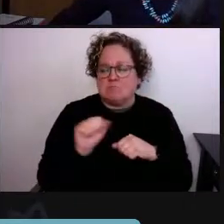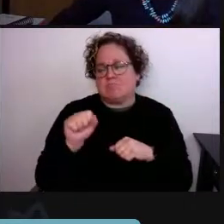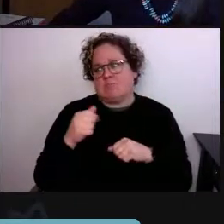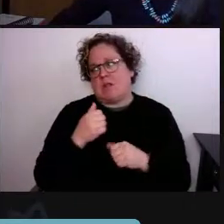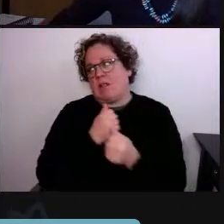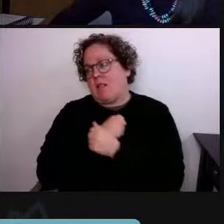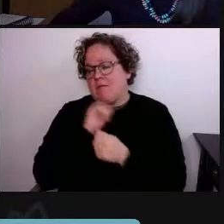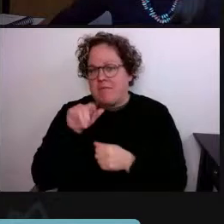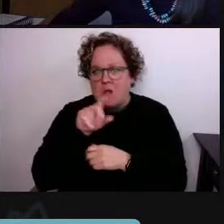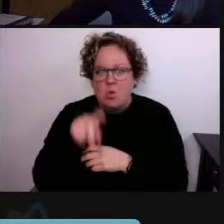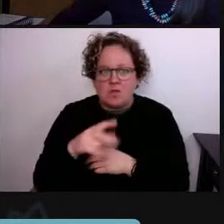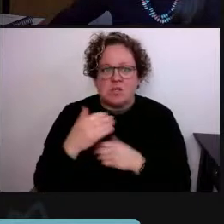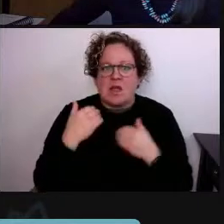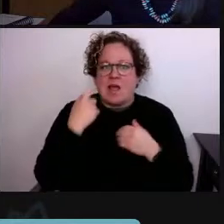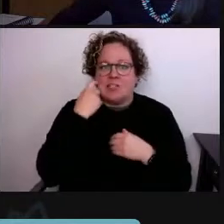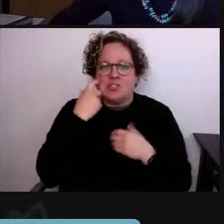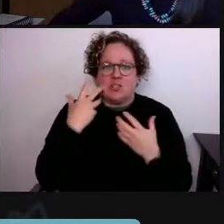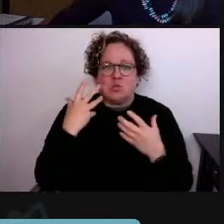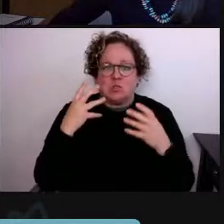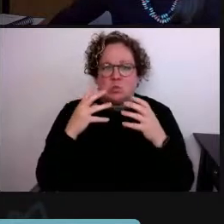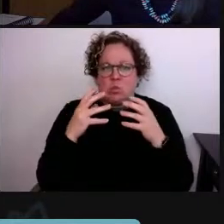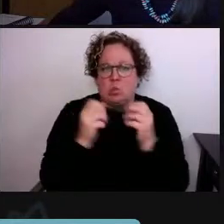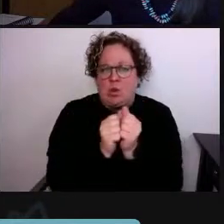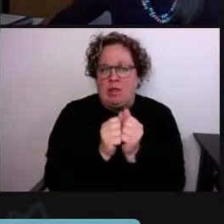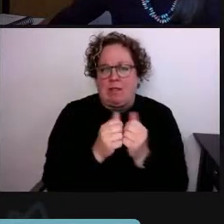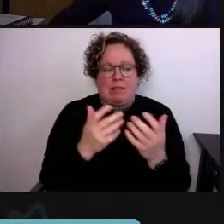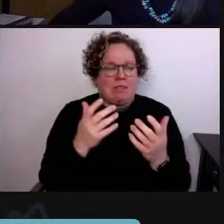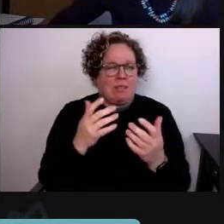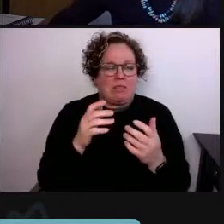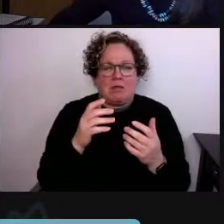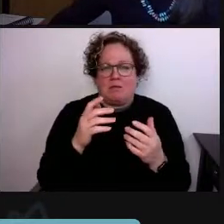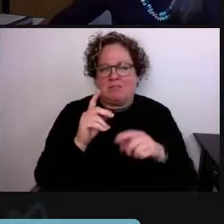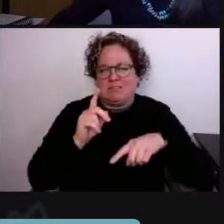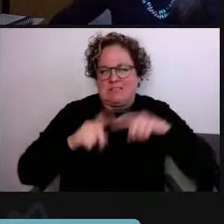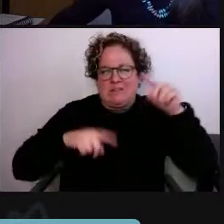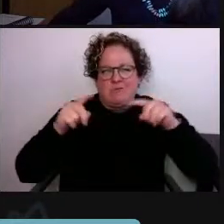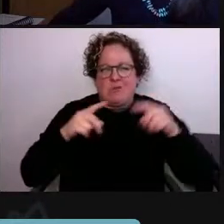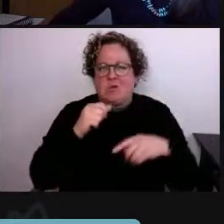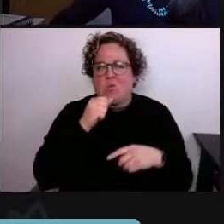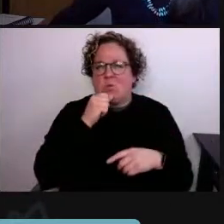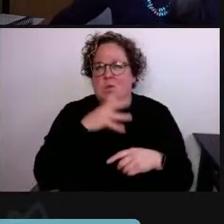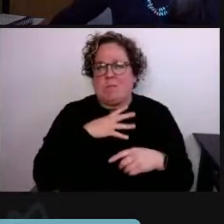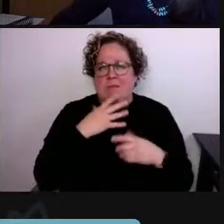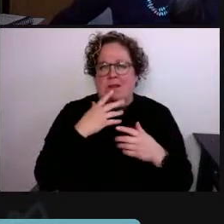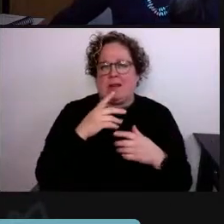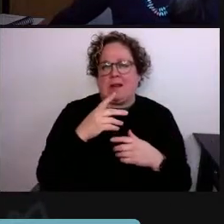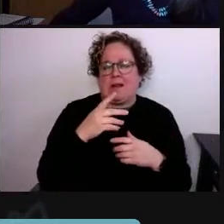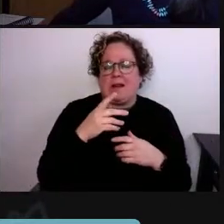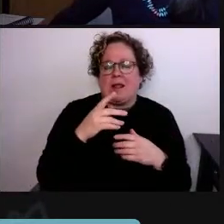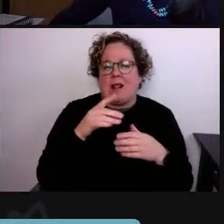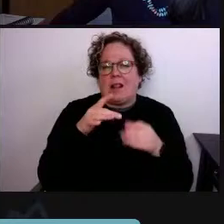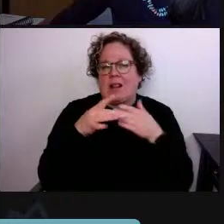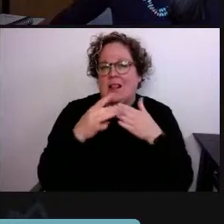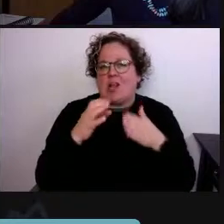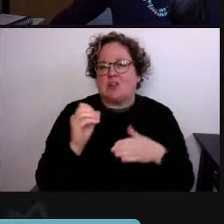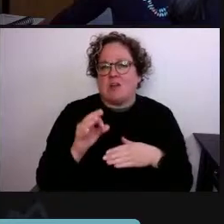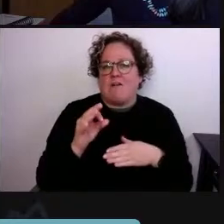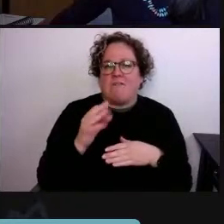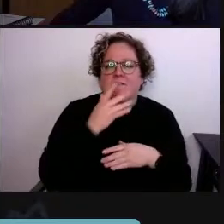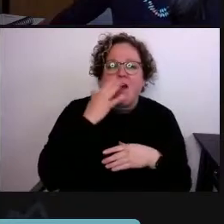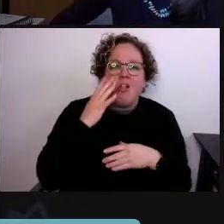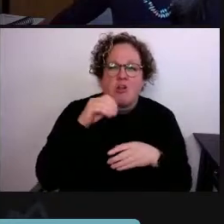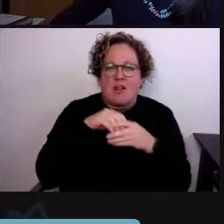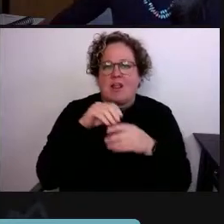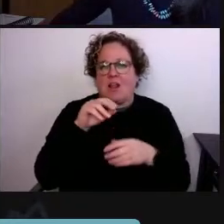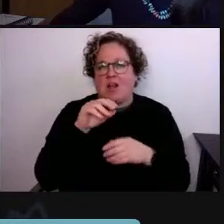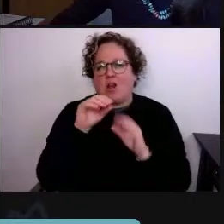opportunity to be with a host of leaders of color, particularly women leaders of color, last week in New Orleans. And we just really got to